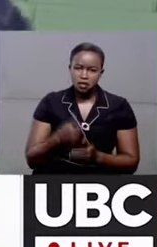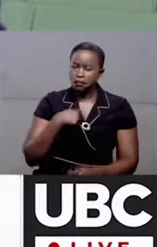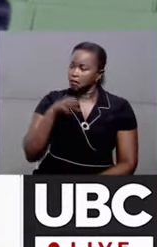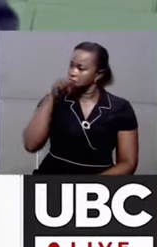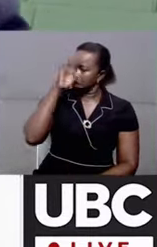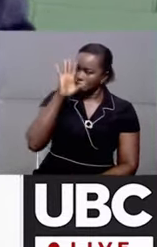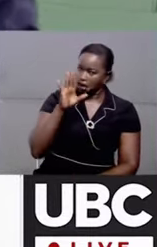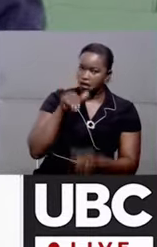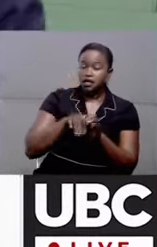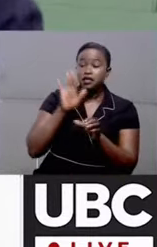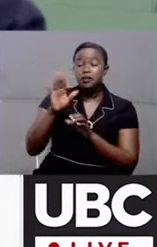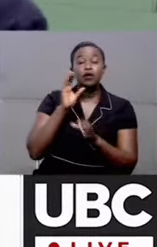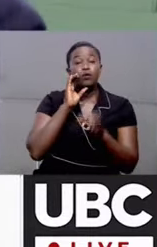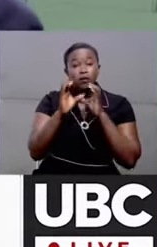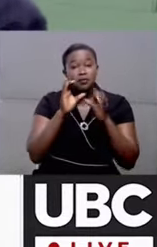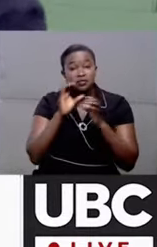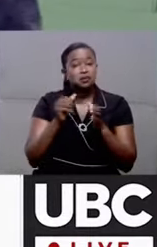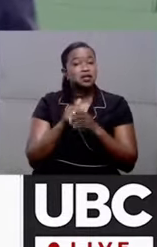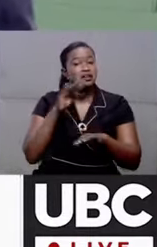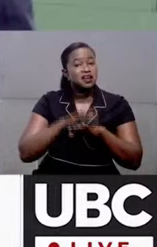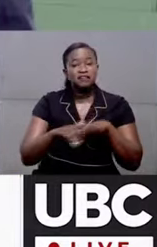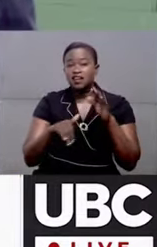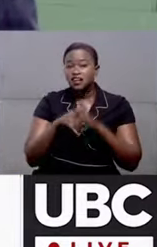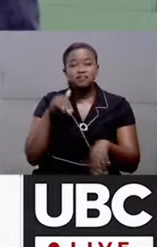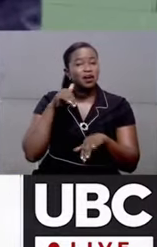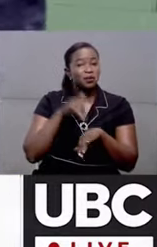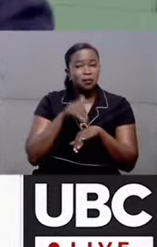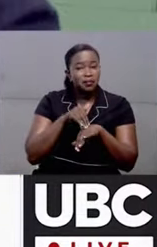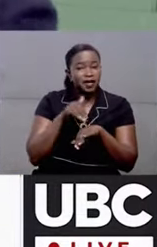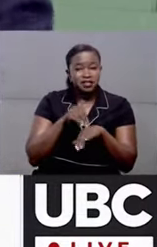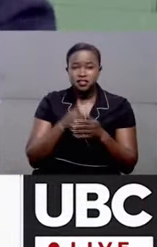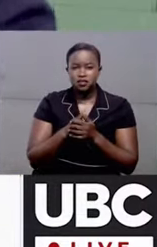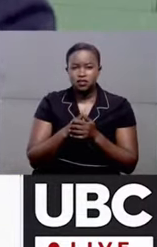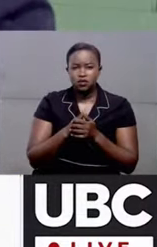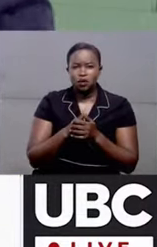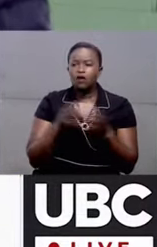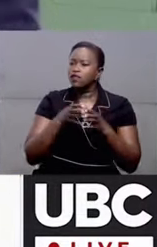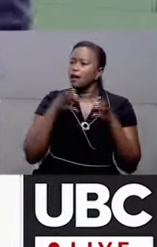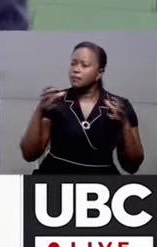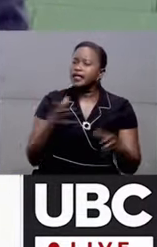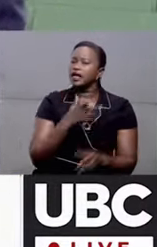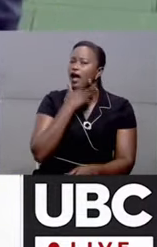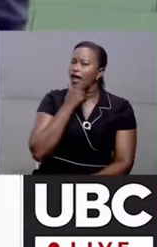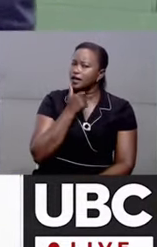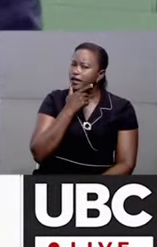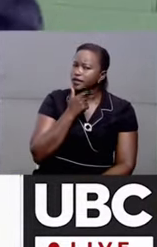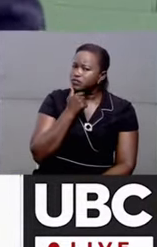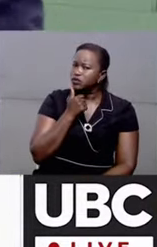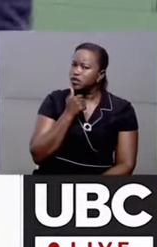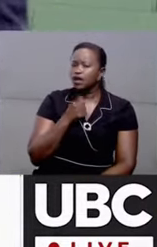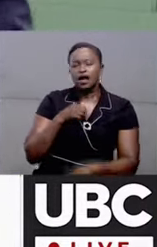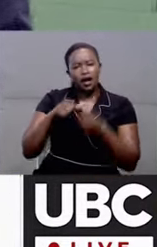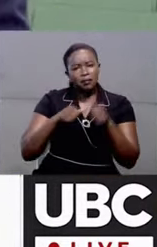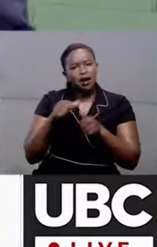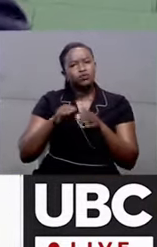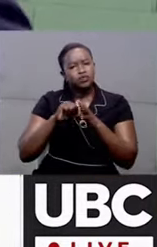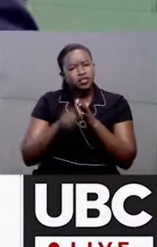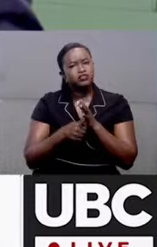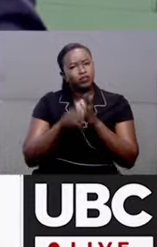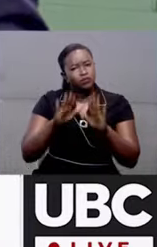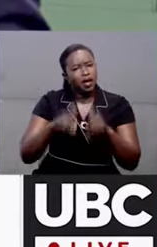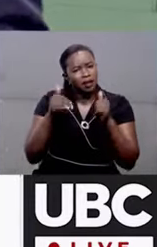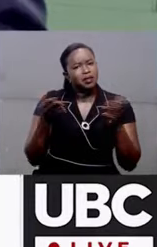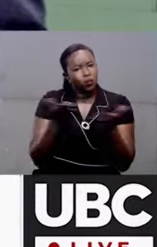that in your communication you did not make a mention of the grave allegations against the institution of parliament where I belong as a